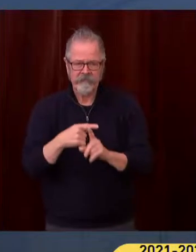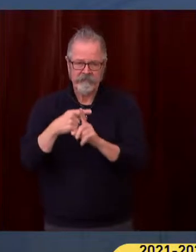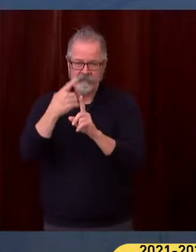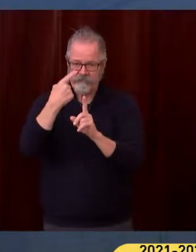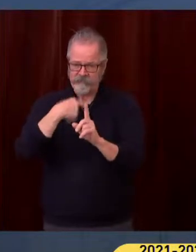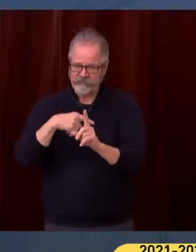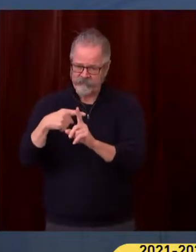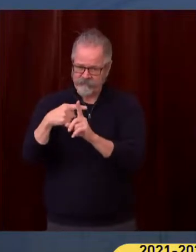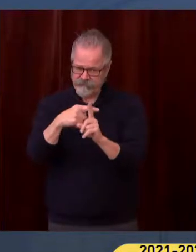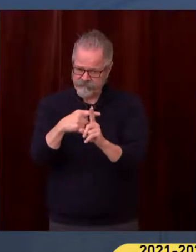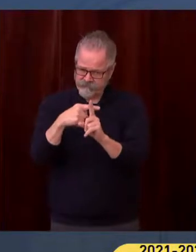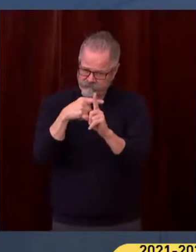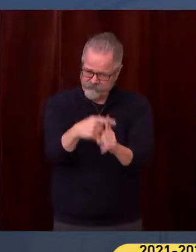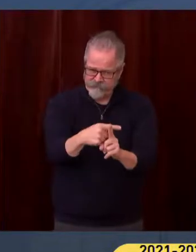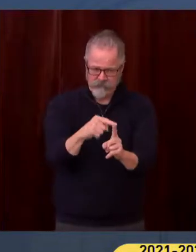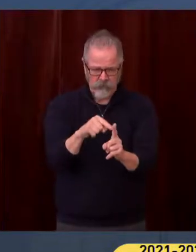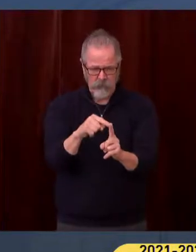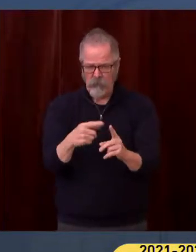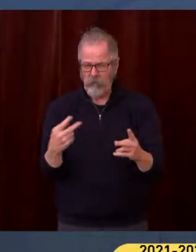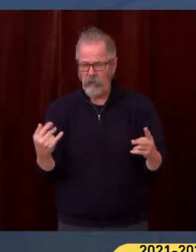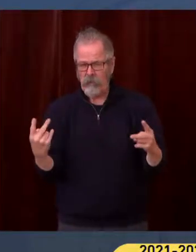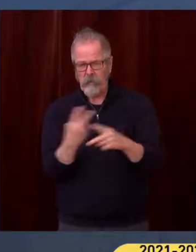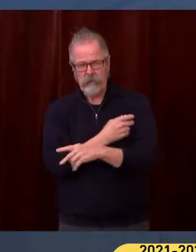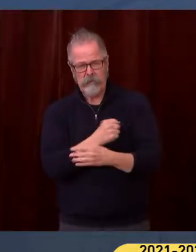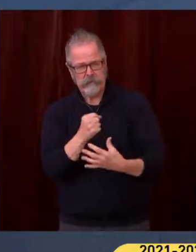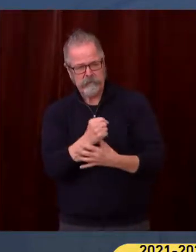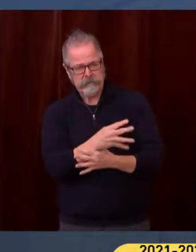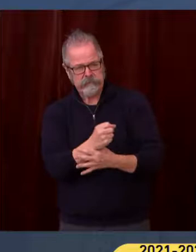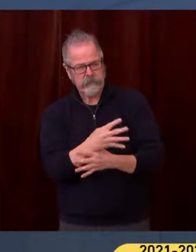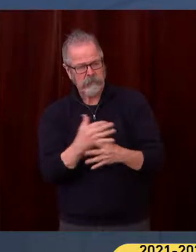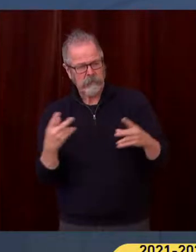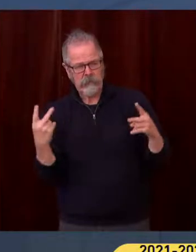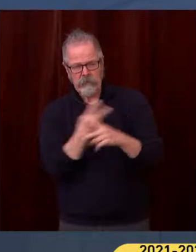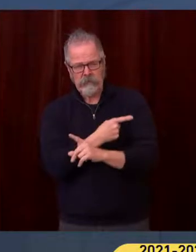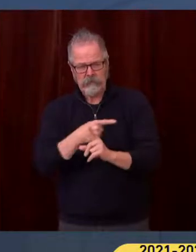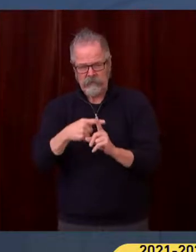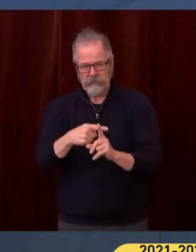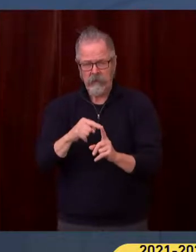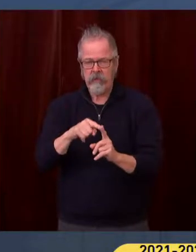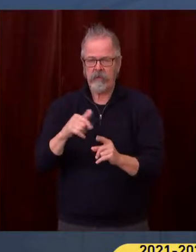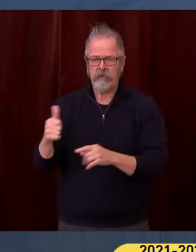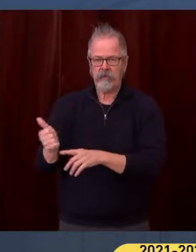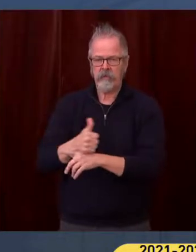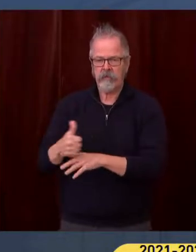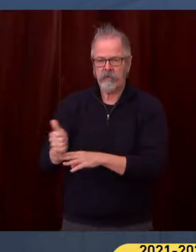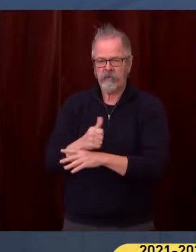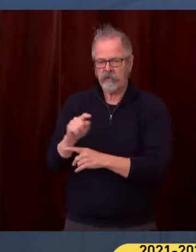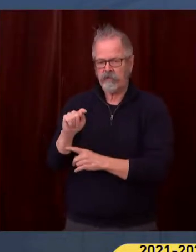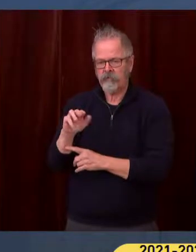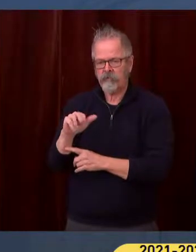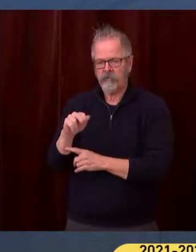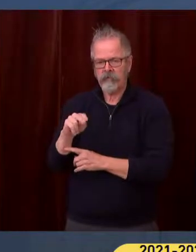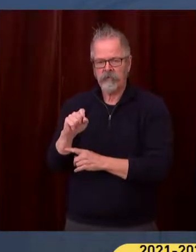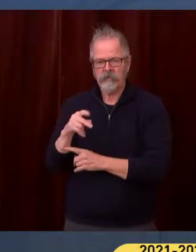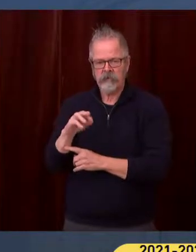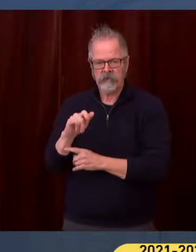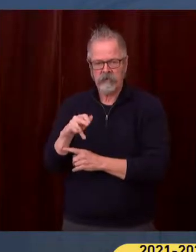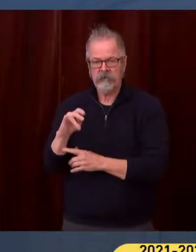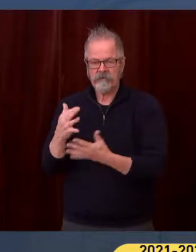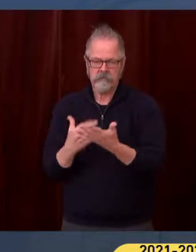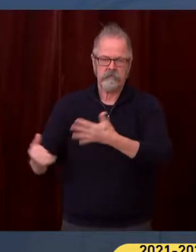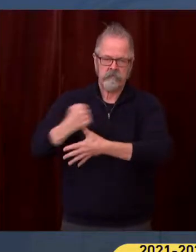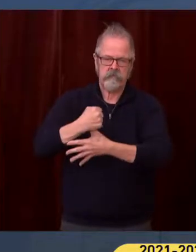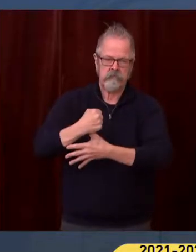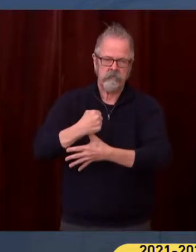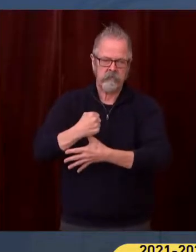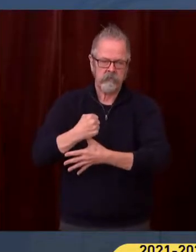single largest source of greenhouse gas pollution in our state. It composes about 45 percent